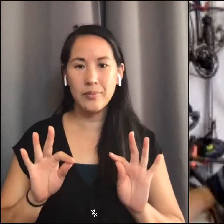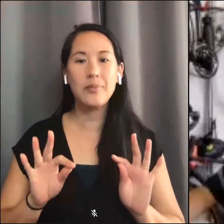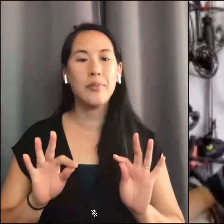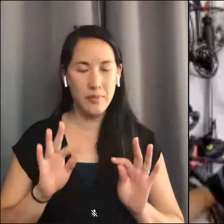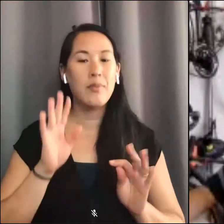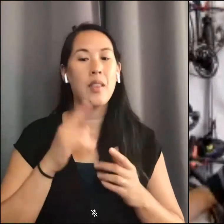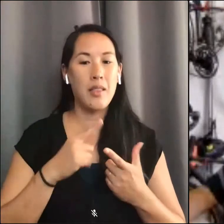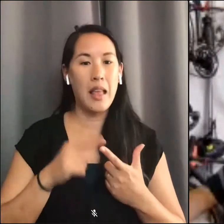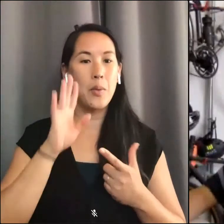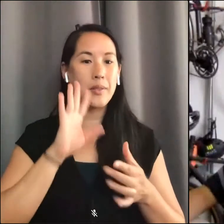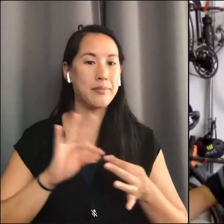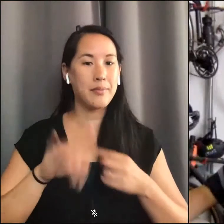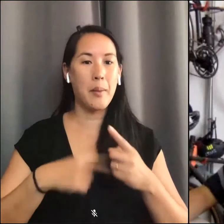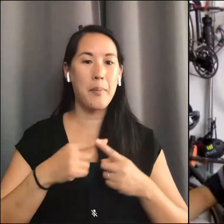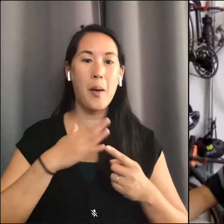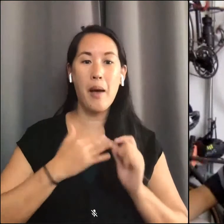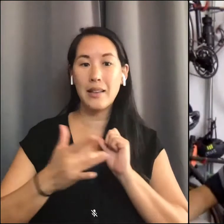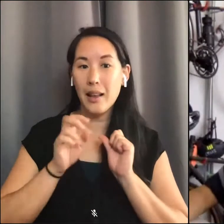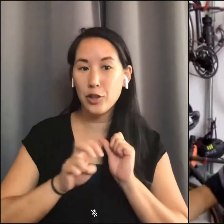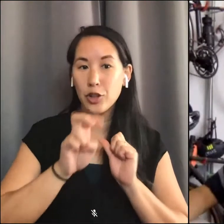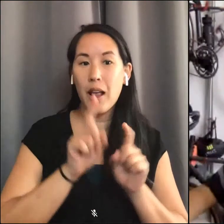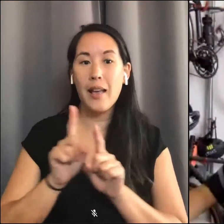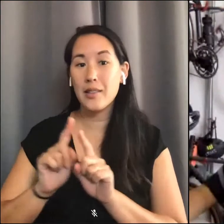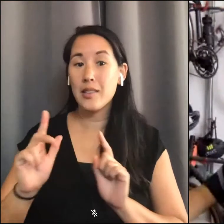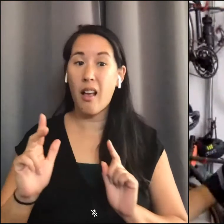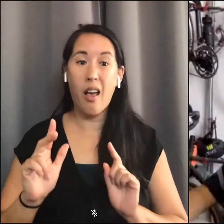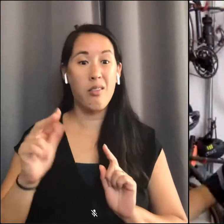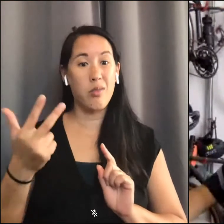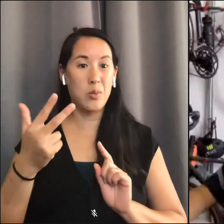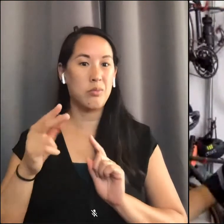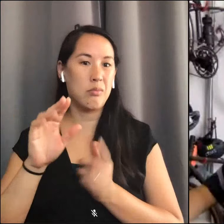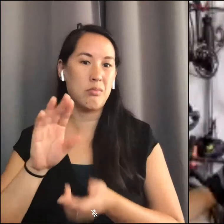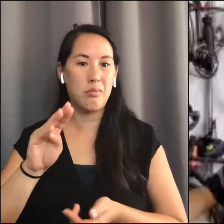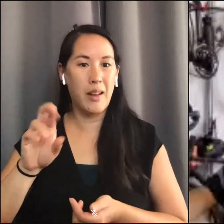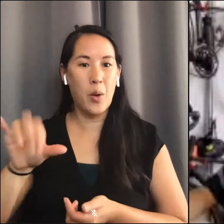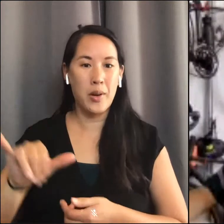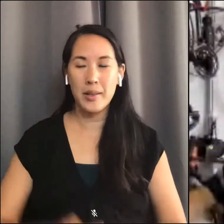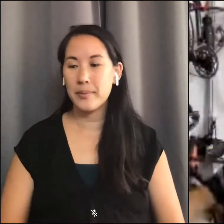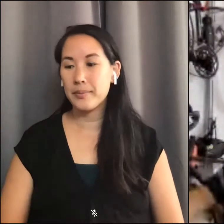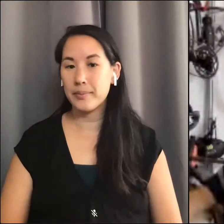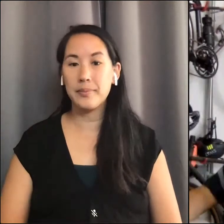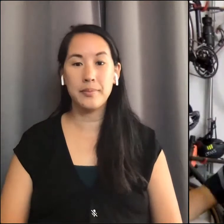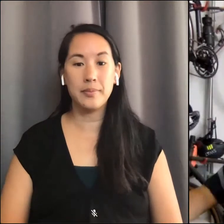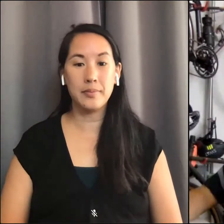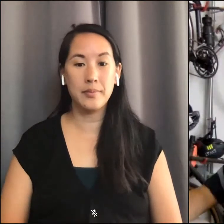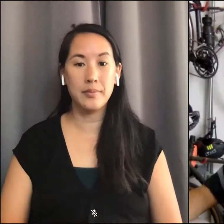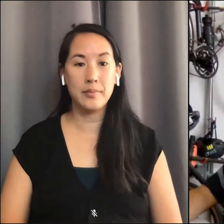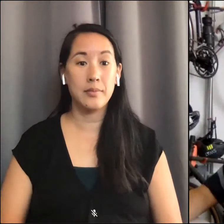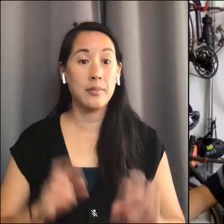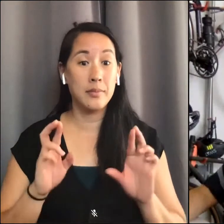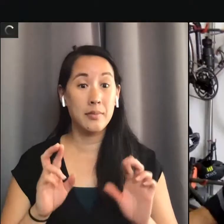about, my tech journey as a triple minority. So hopefully you